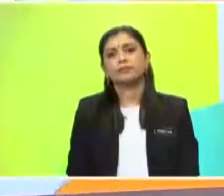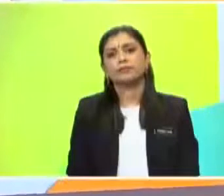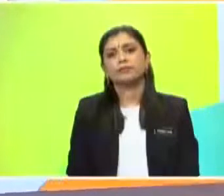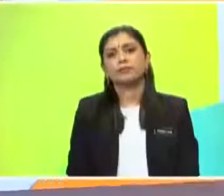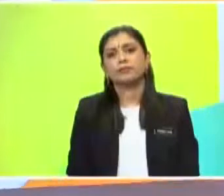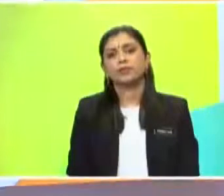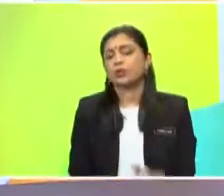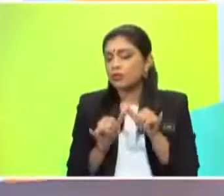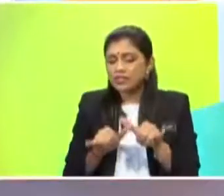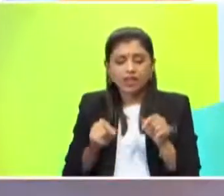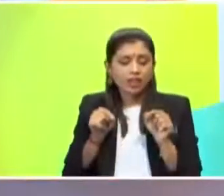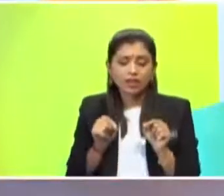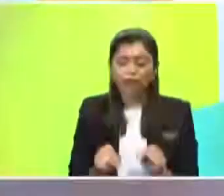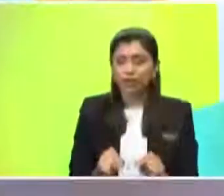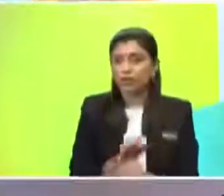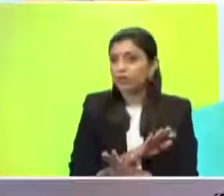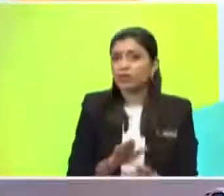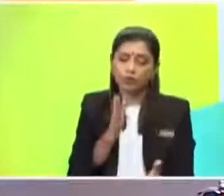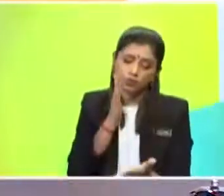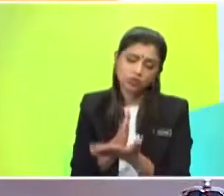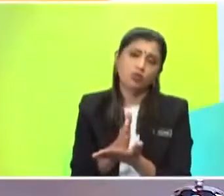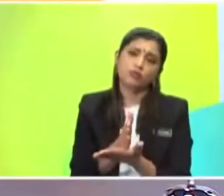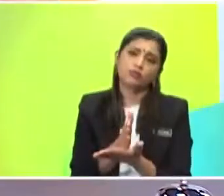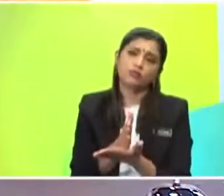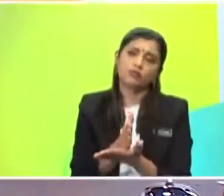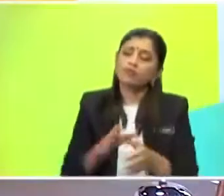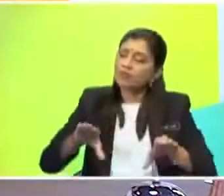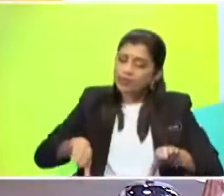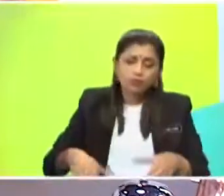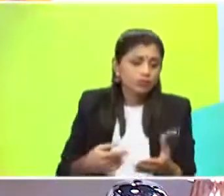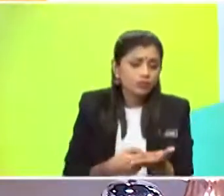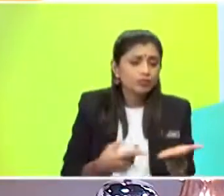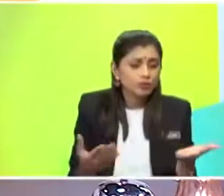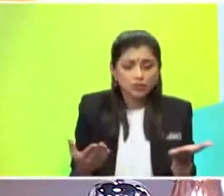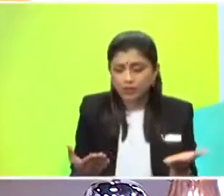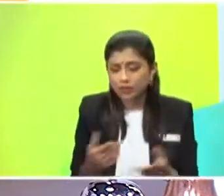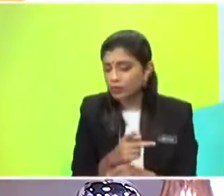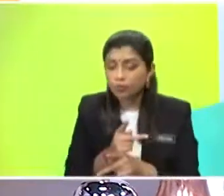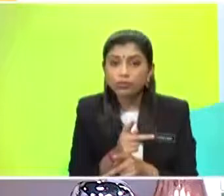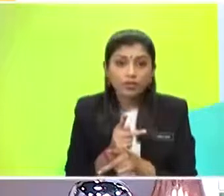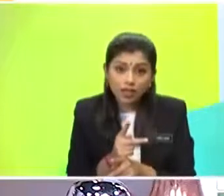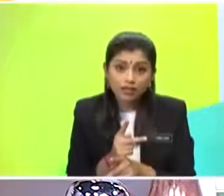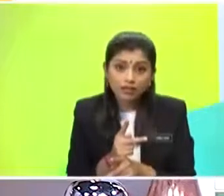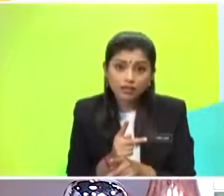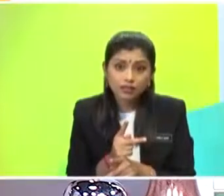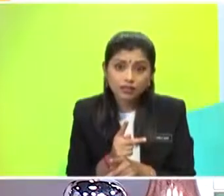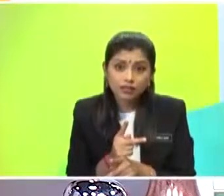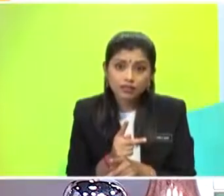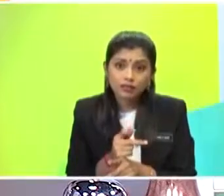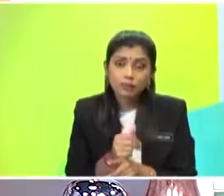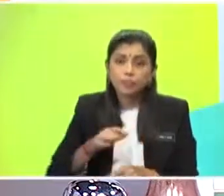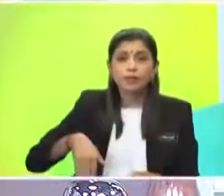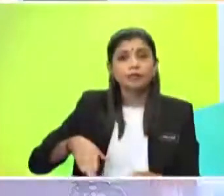don't stop. Let's do something to protect the planet before it's